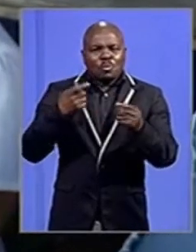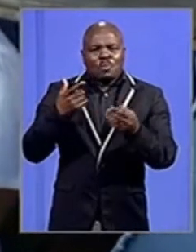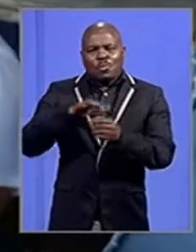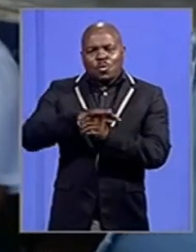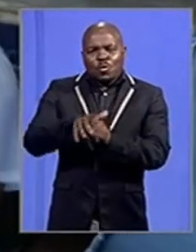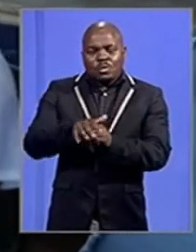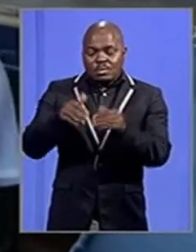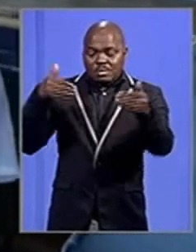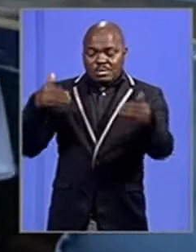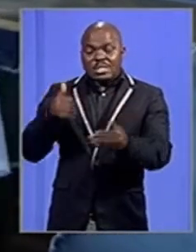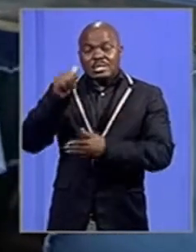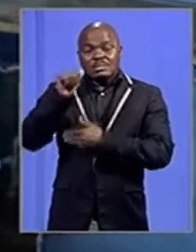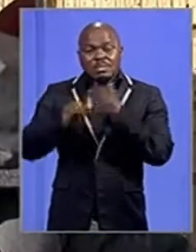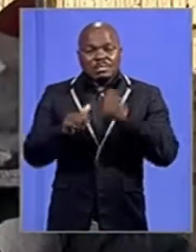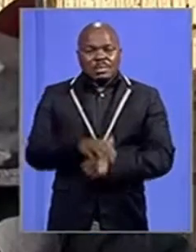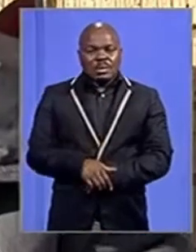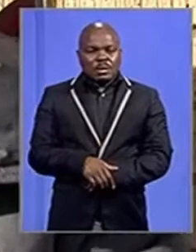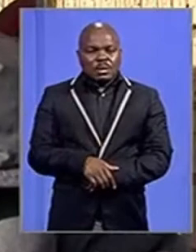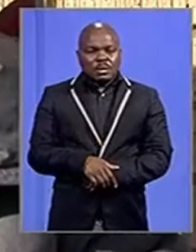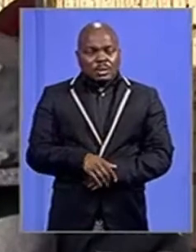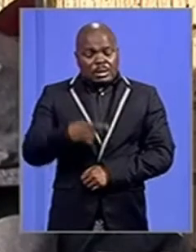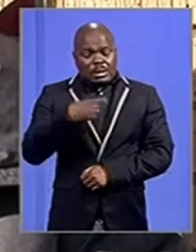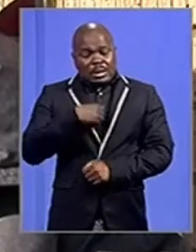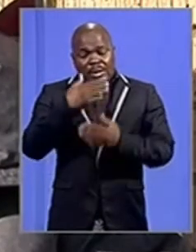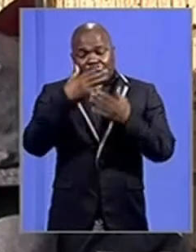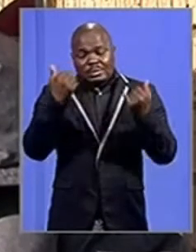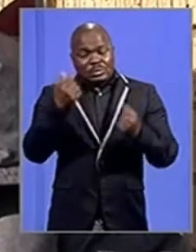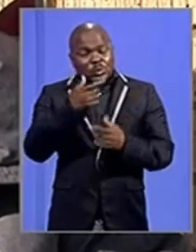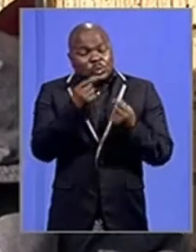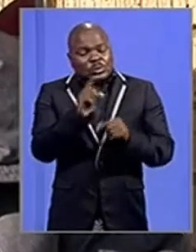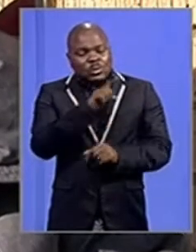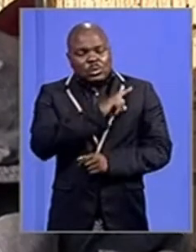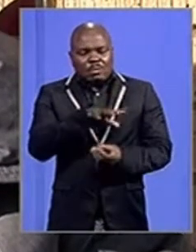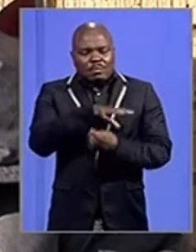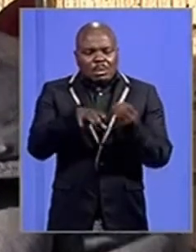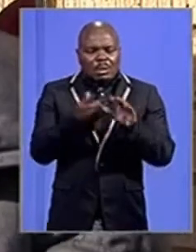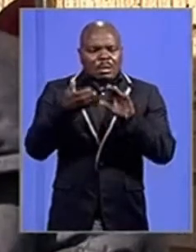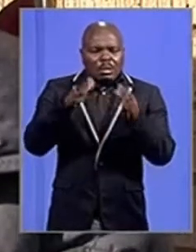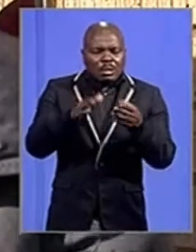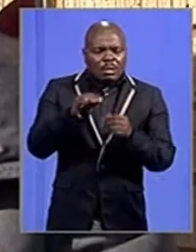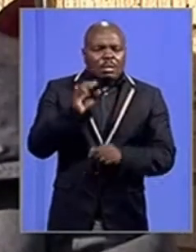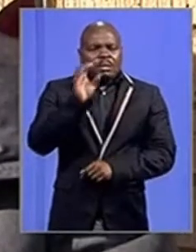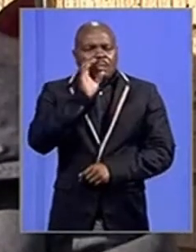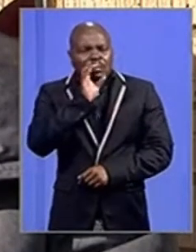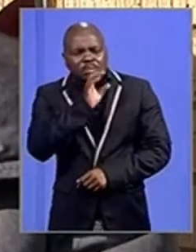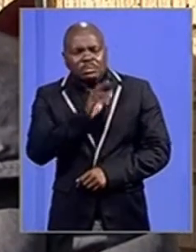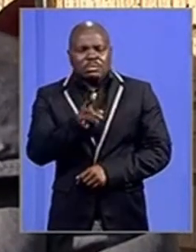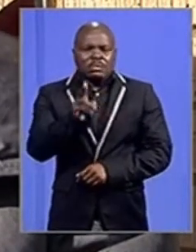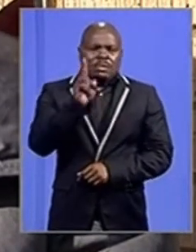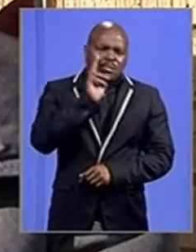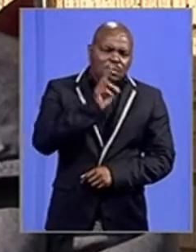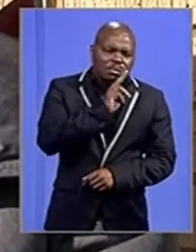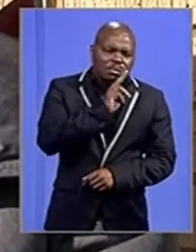tshela. I don't know what are we going to do because I'm tired of losing family members, cousins, uncles, aunties. It's just not a nice thing. And